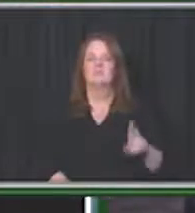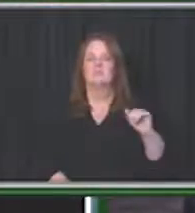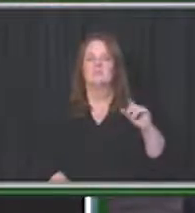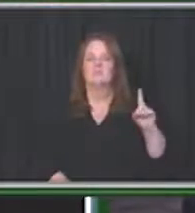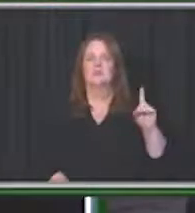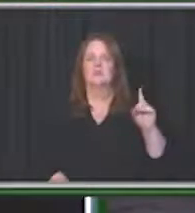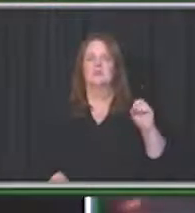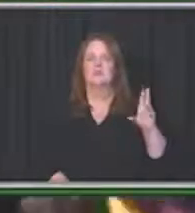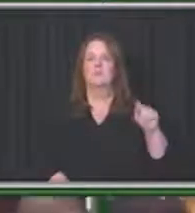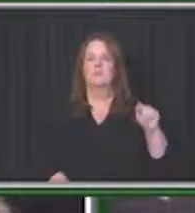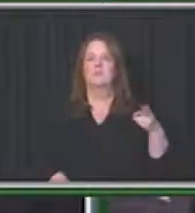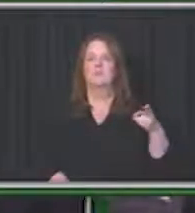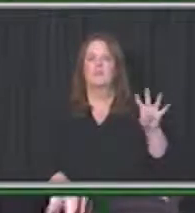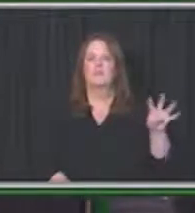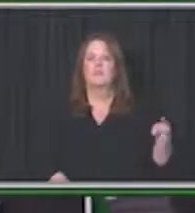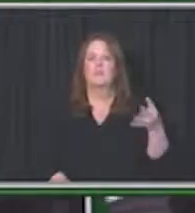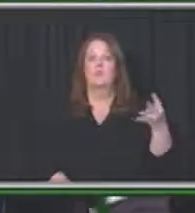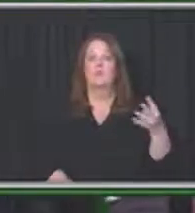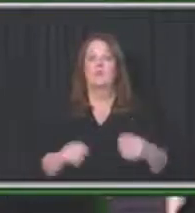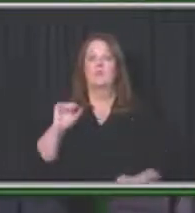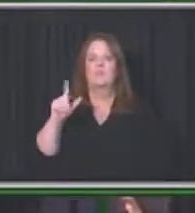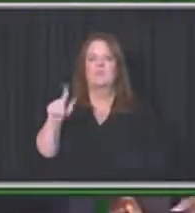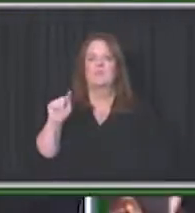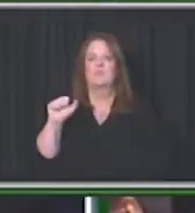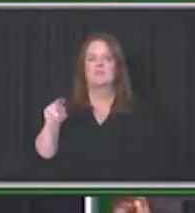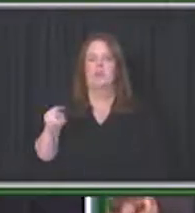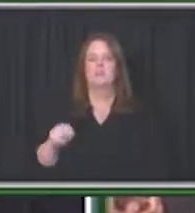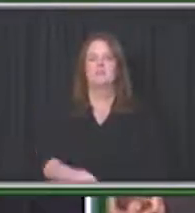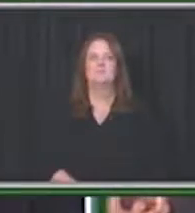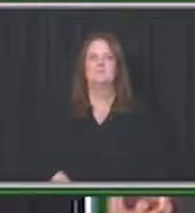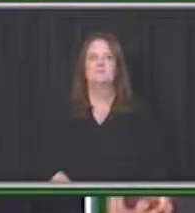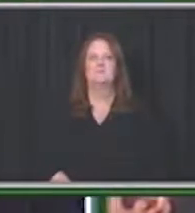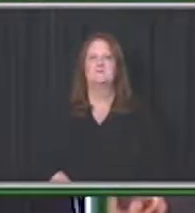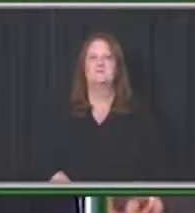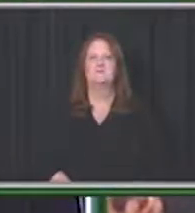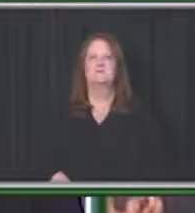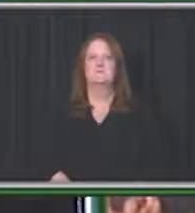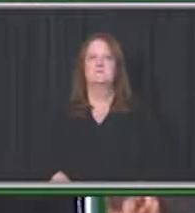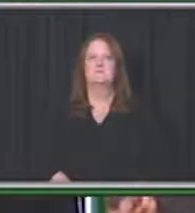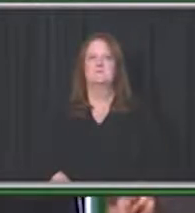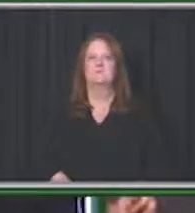Richard Orth the Fourth. Michael Tan.